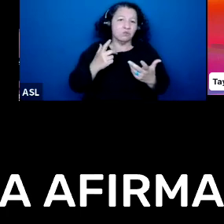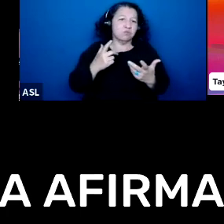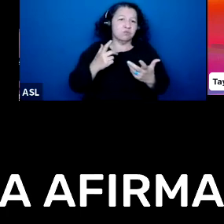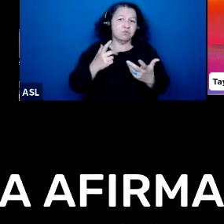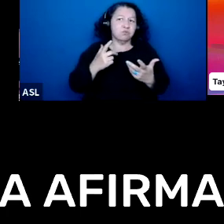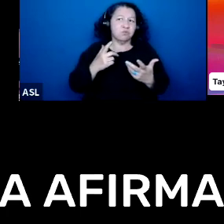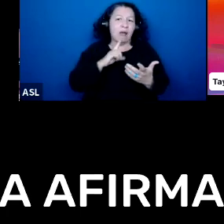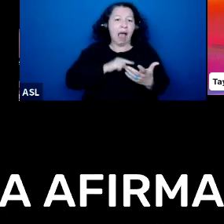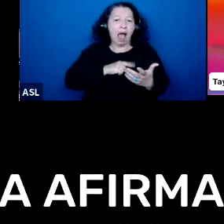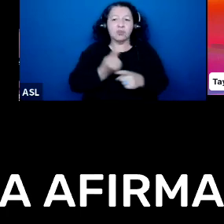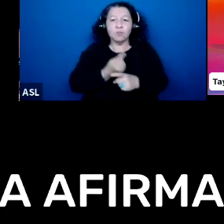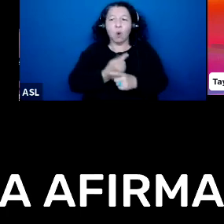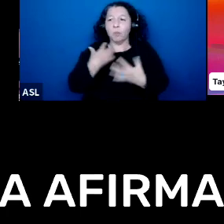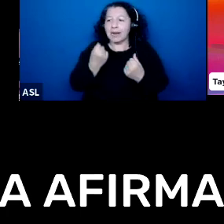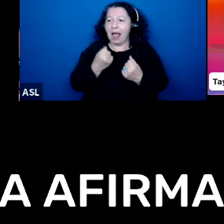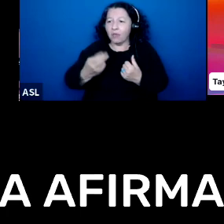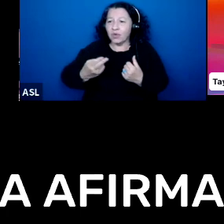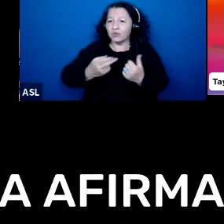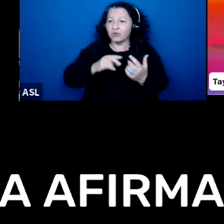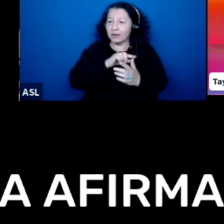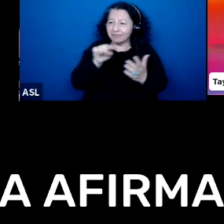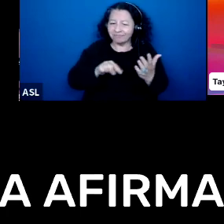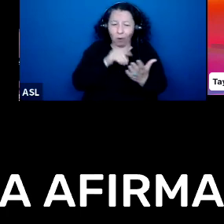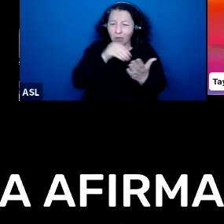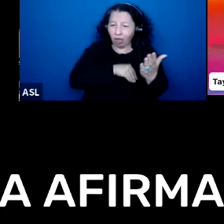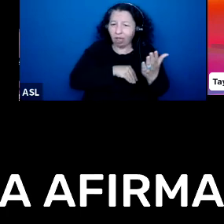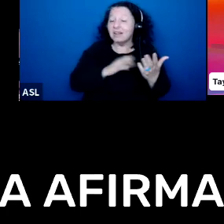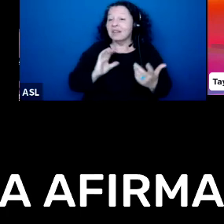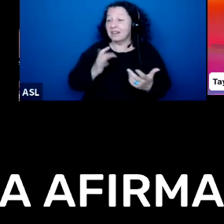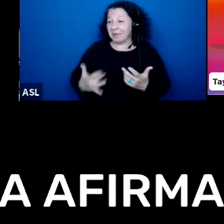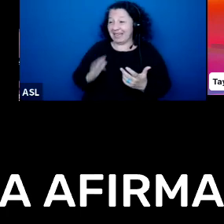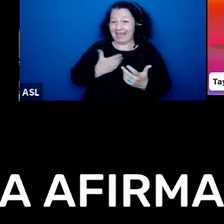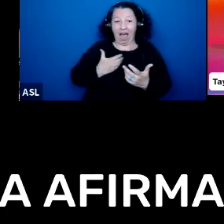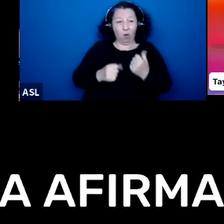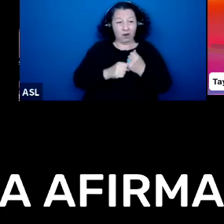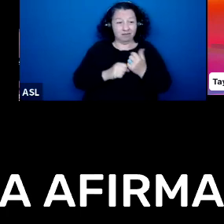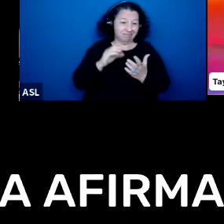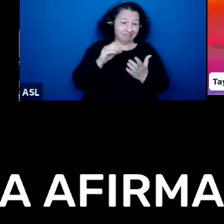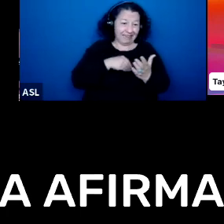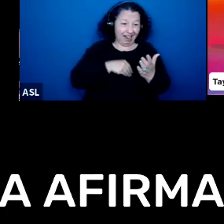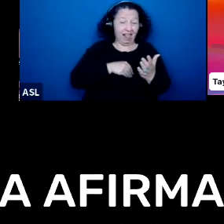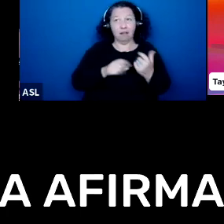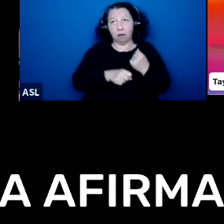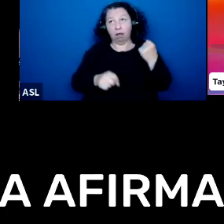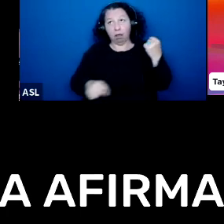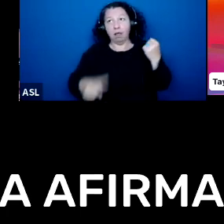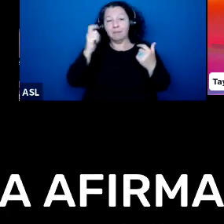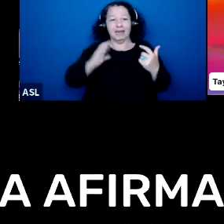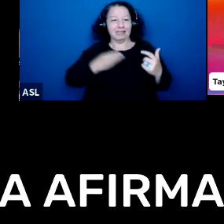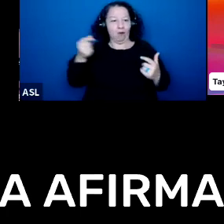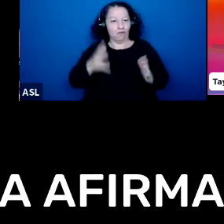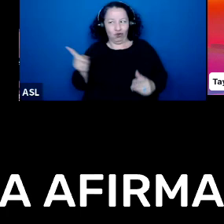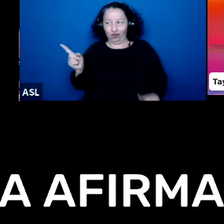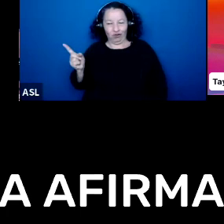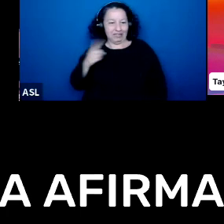take an appropriate sexual health history," or "Our intakes are really long because our funders are designating